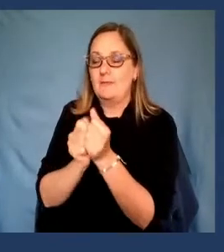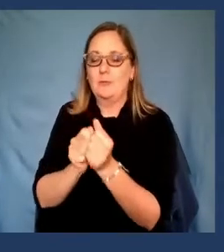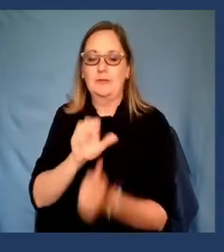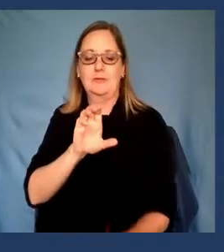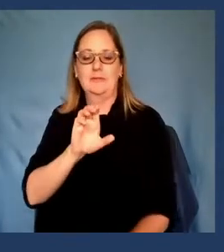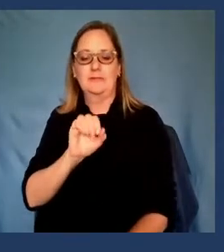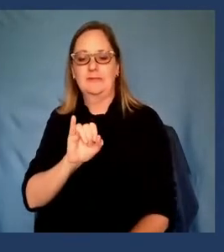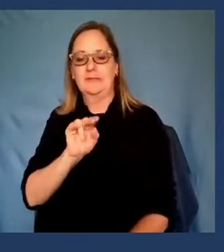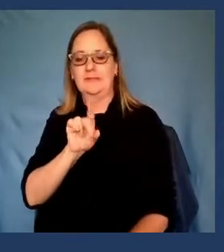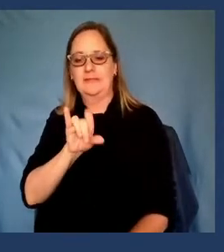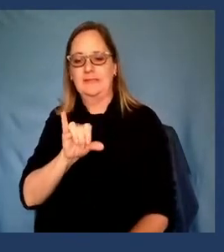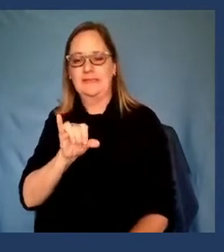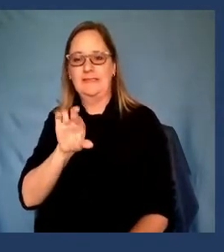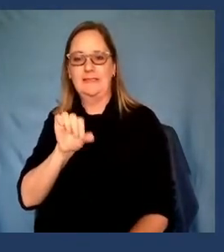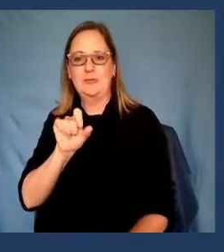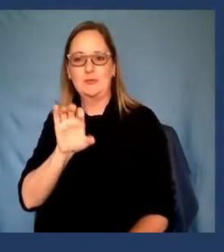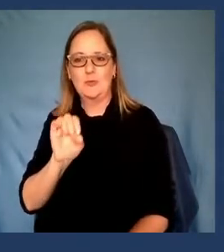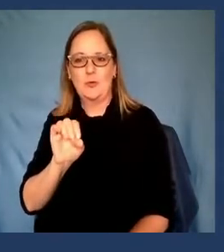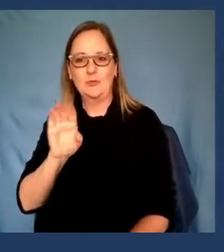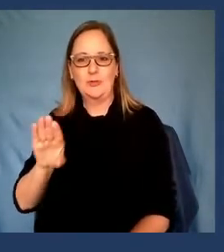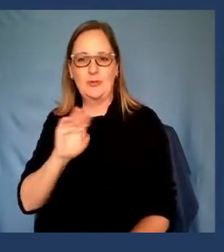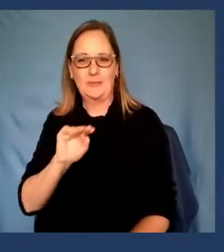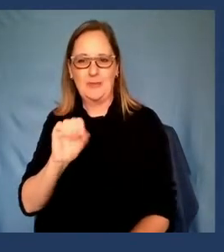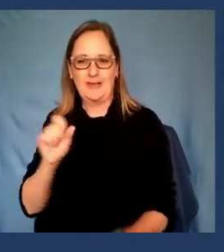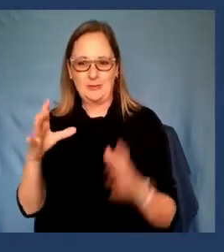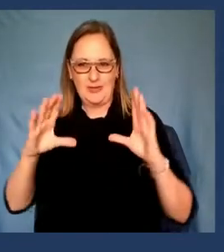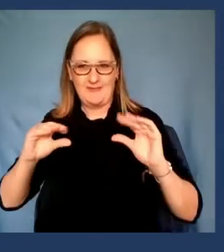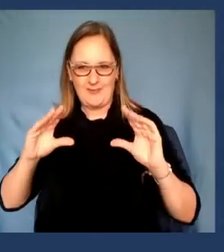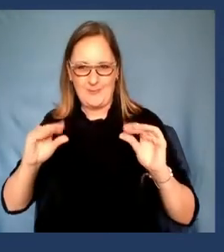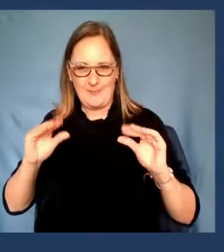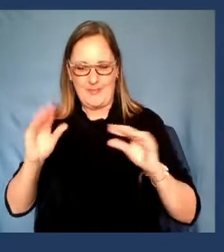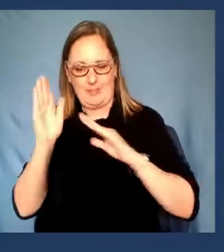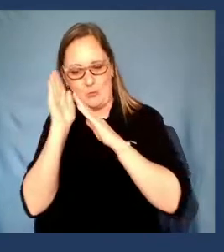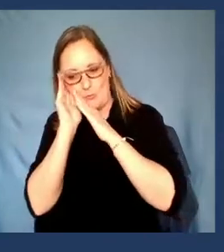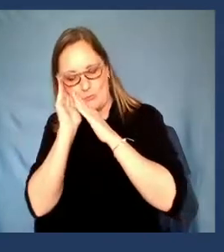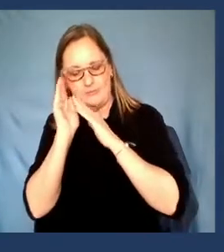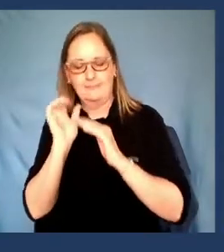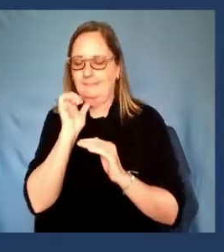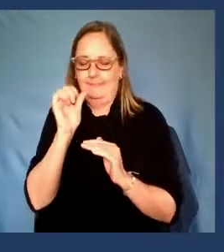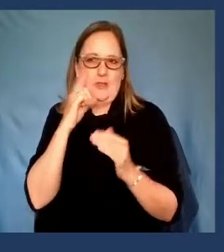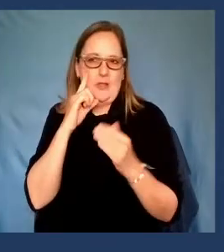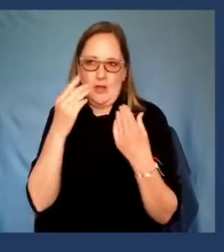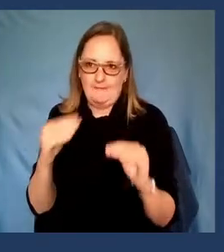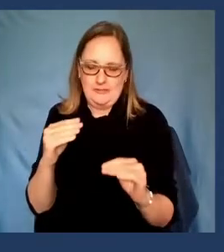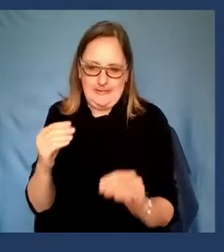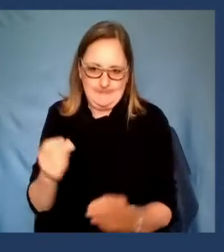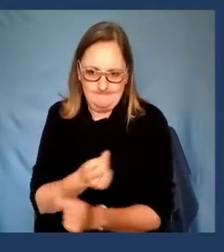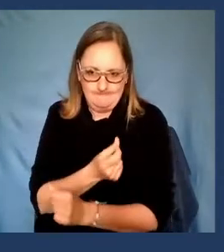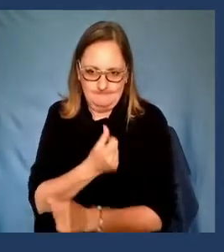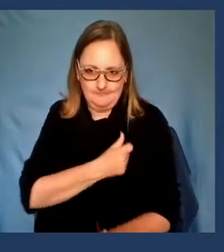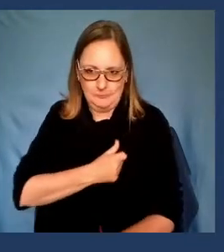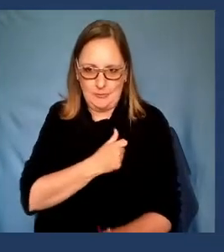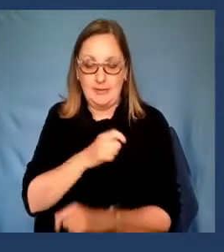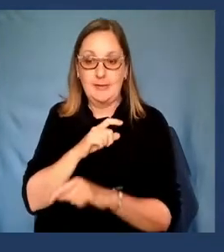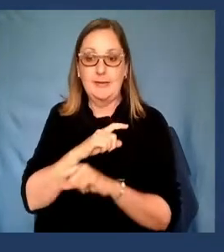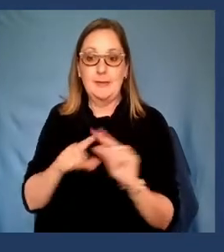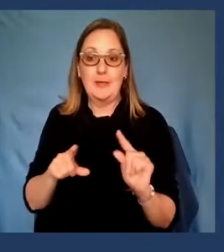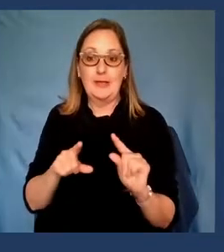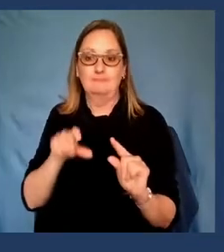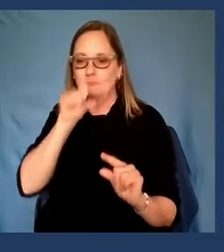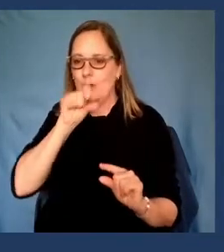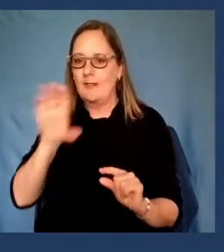pillow. They're not for sale, as far as we know, but bring it on. I did see that Veronica has